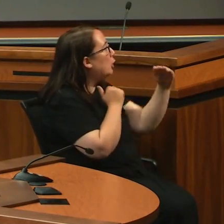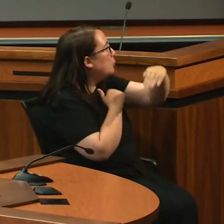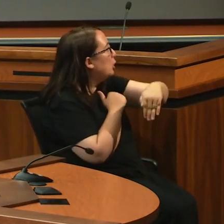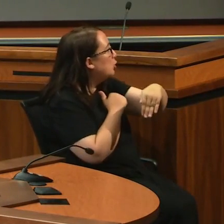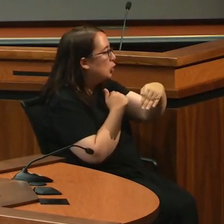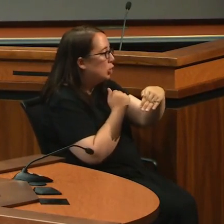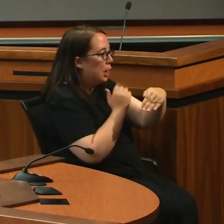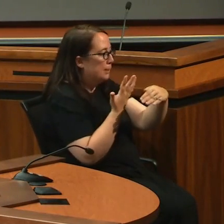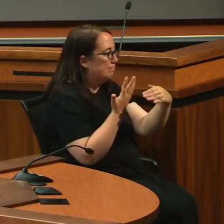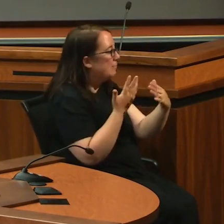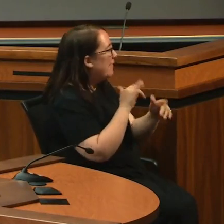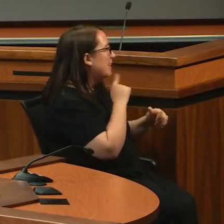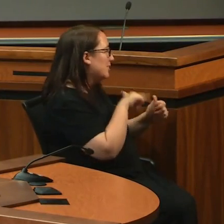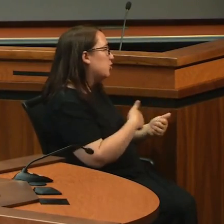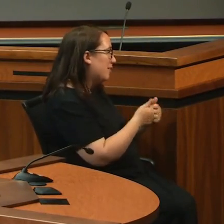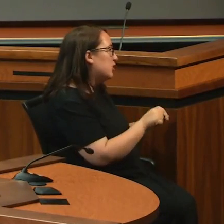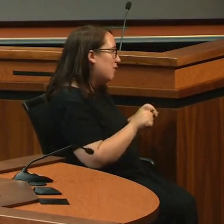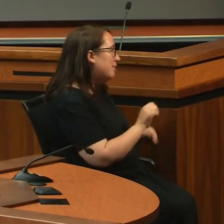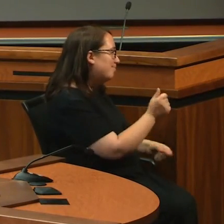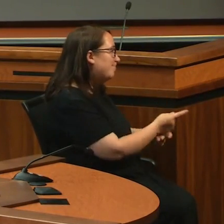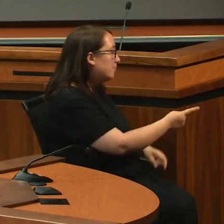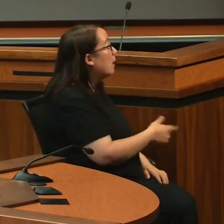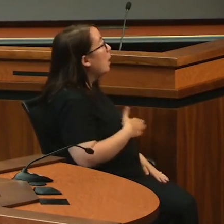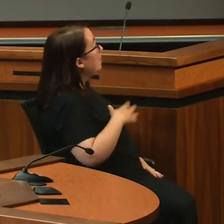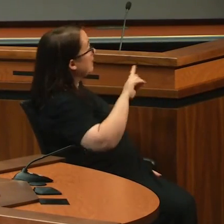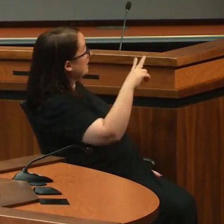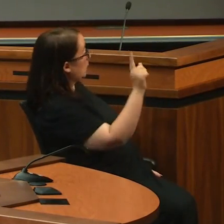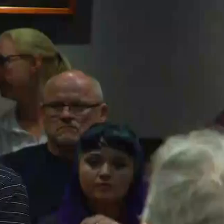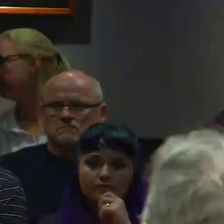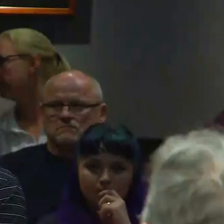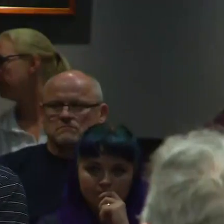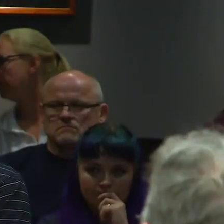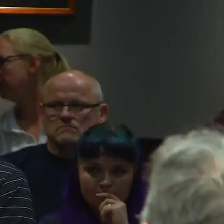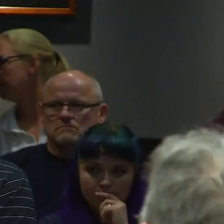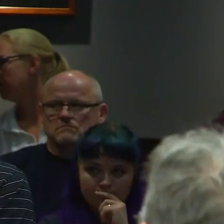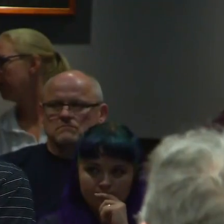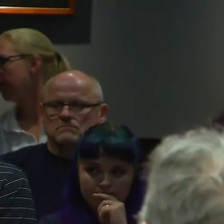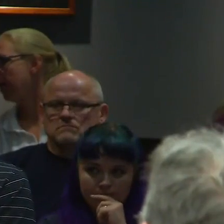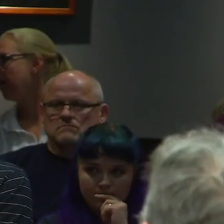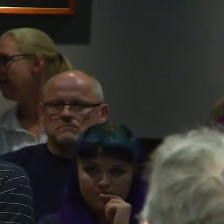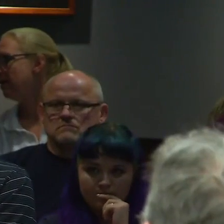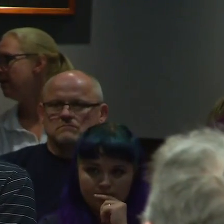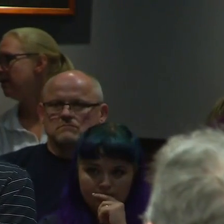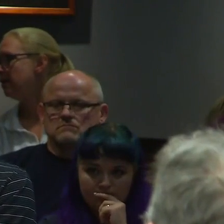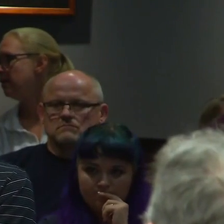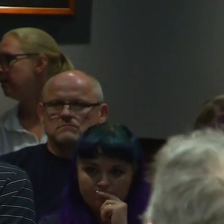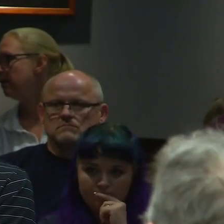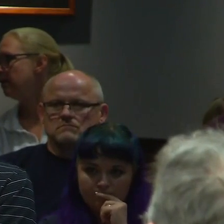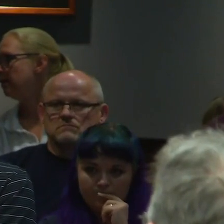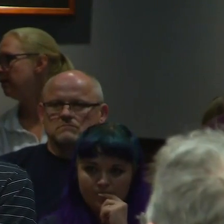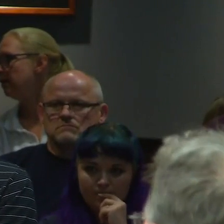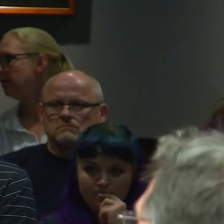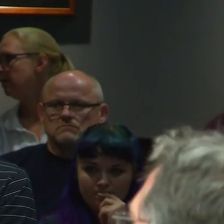does it go? It's a challenging area in terms of conveying the water. Second question, do you see any problems with putting the underground pipe farms with all the bedrock that's in the